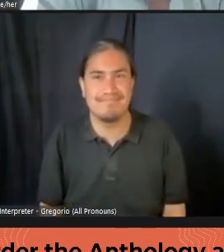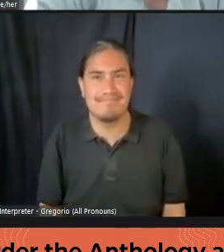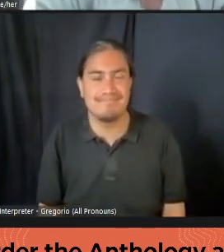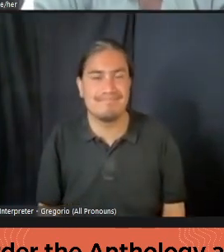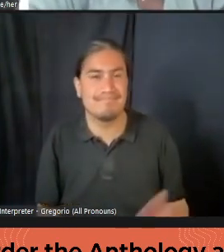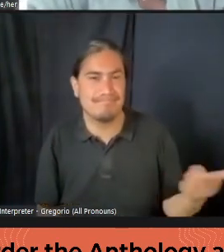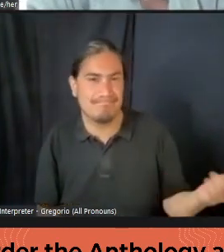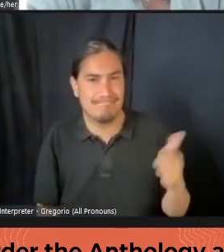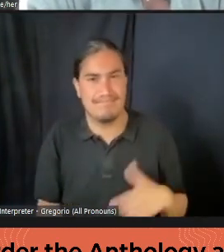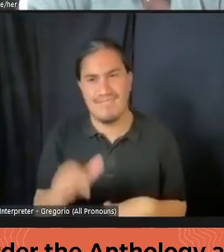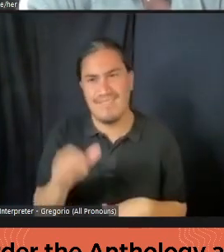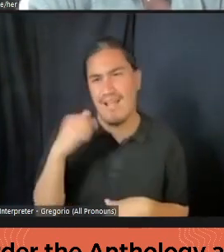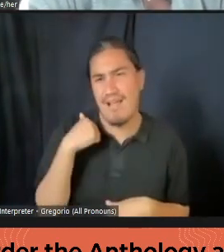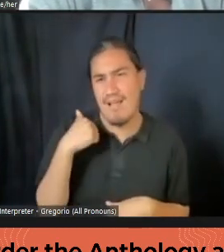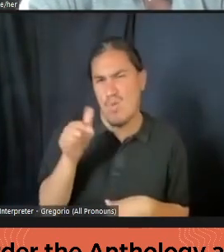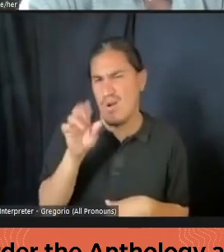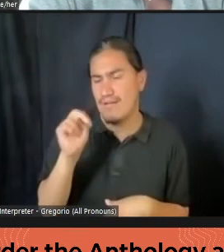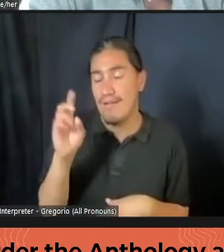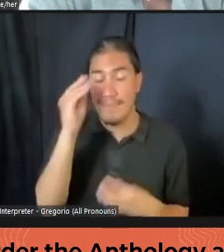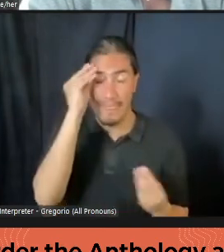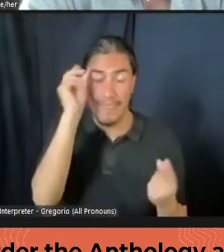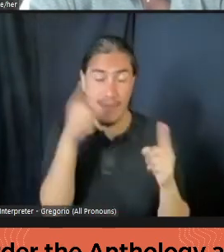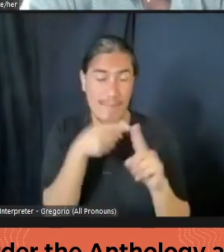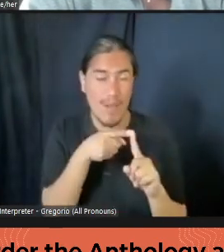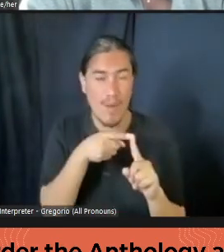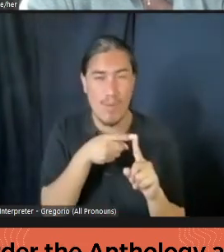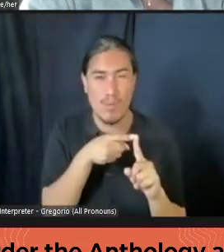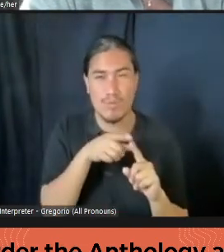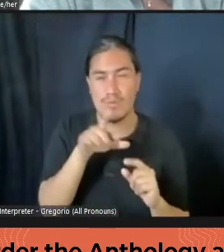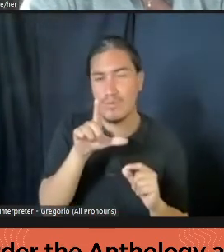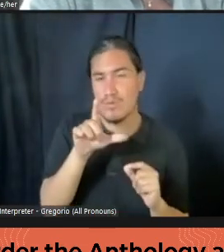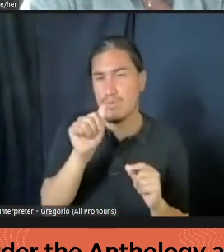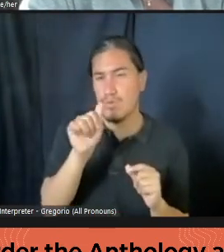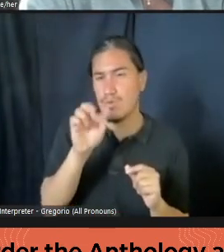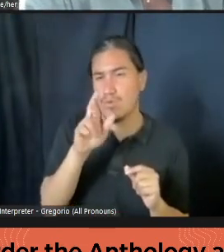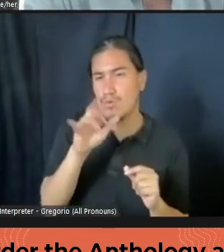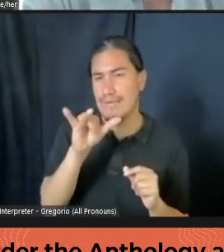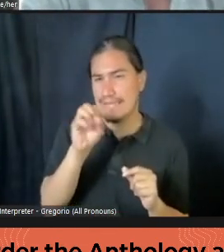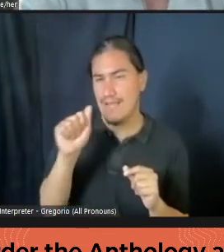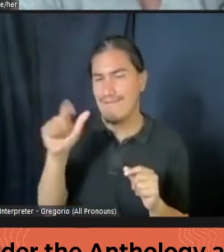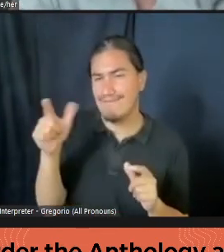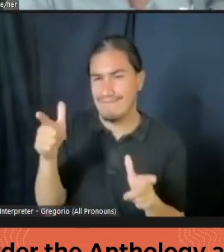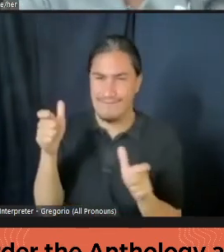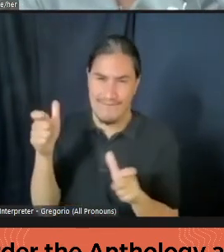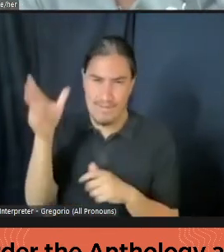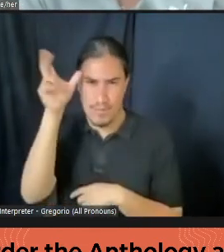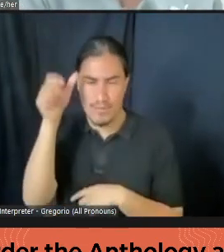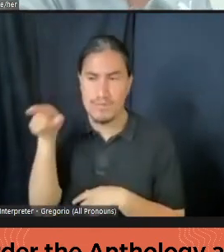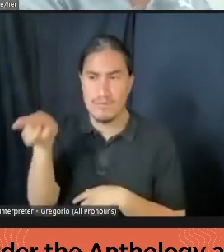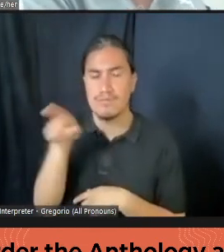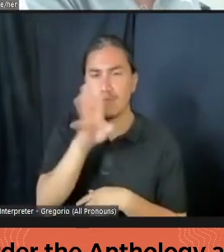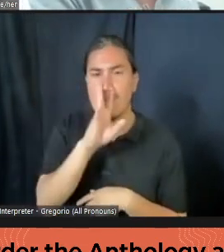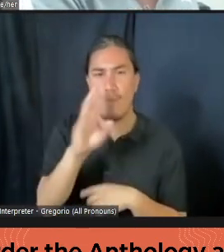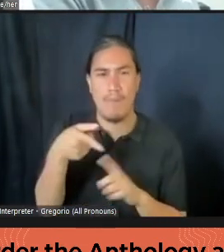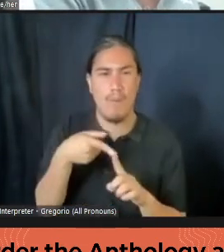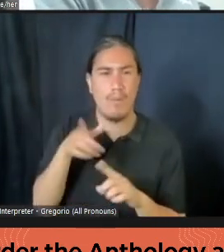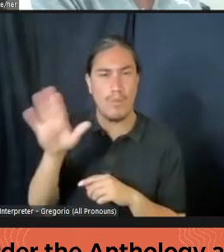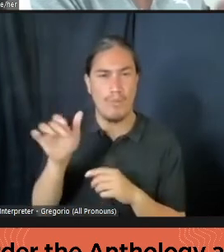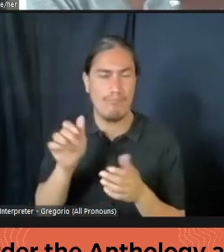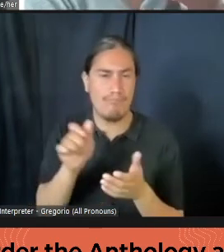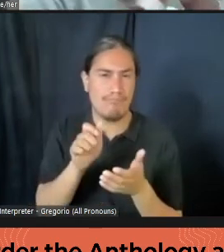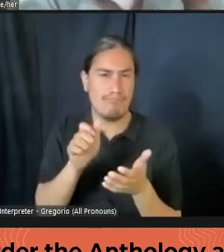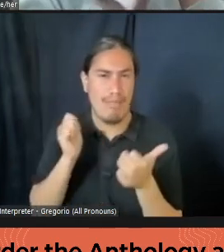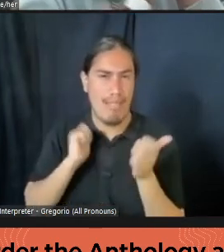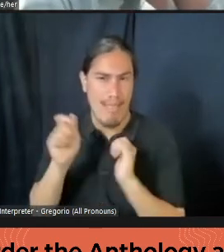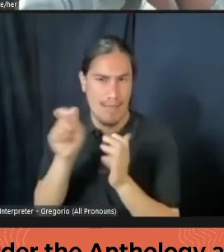I've been thinking about Larissa Fasthorse, amazing playwright who talks so much about